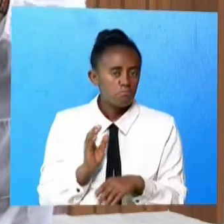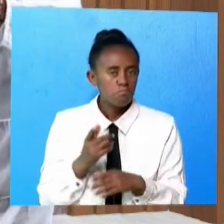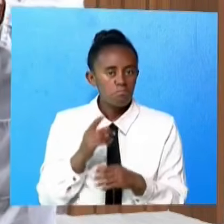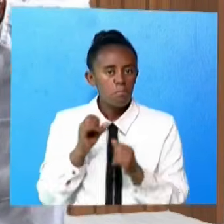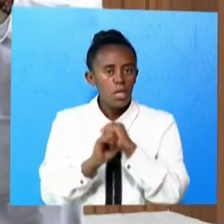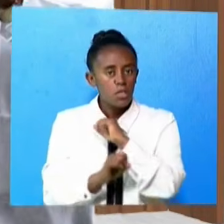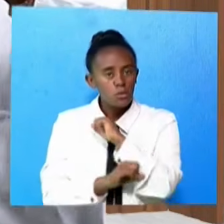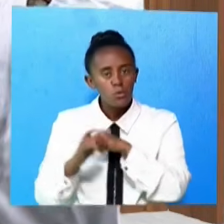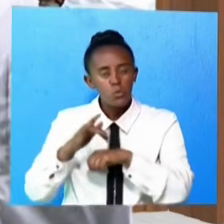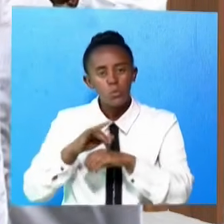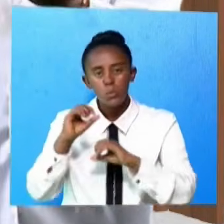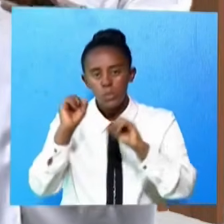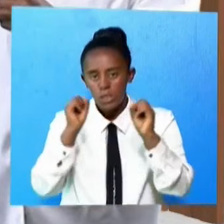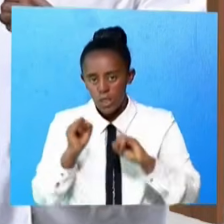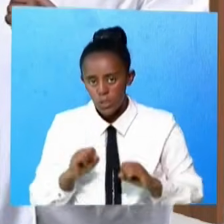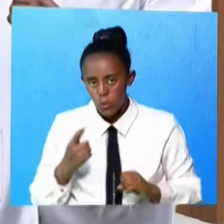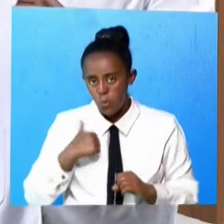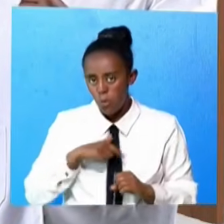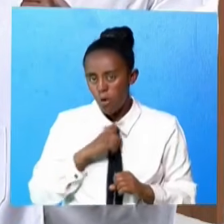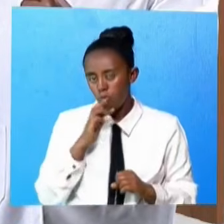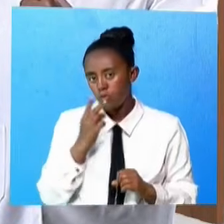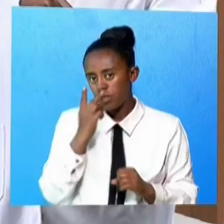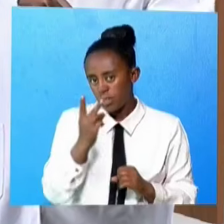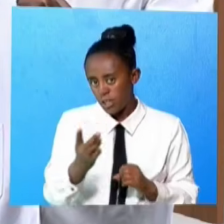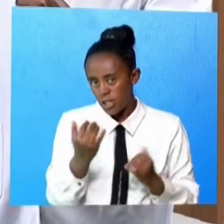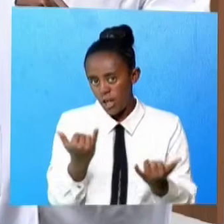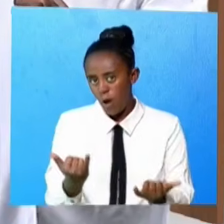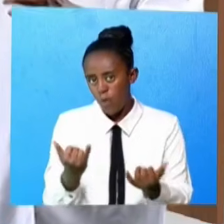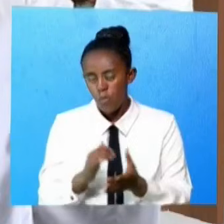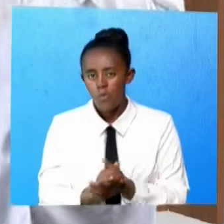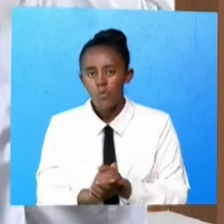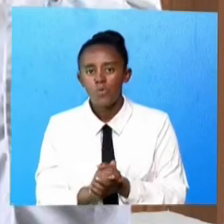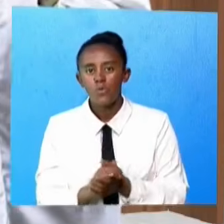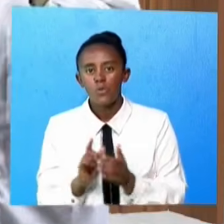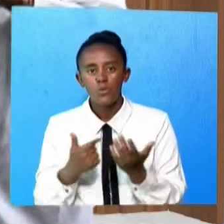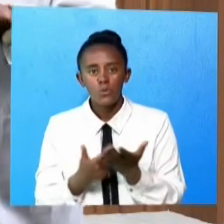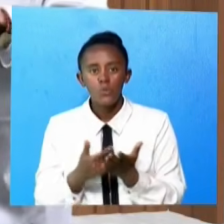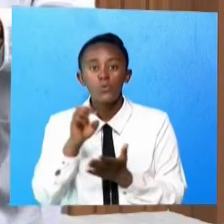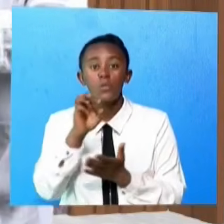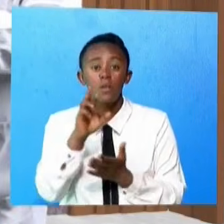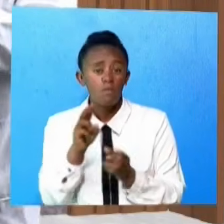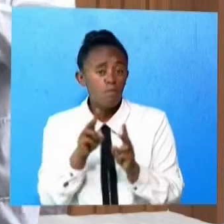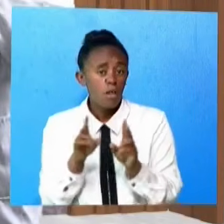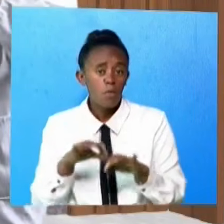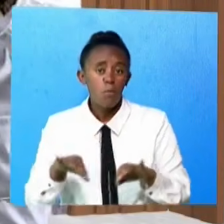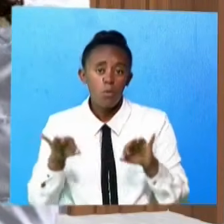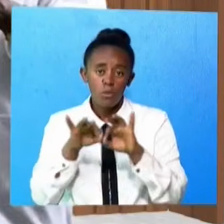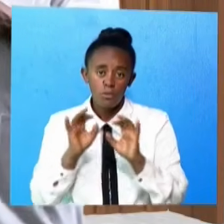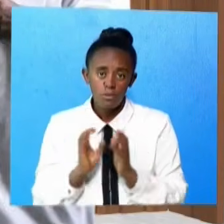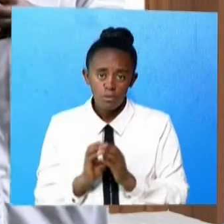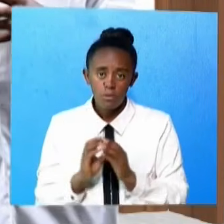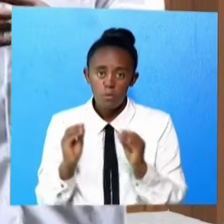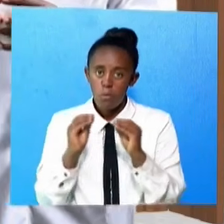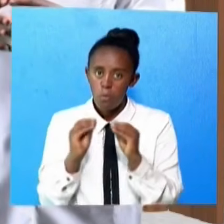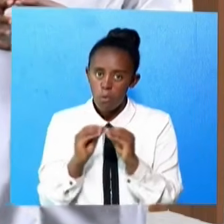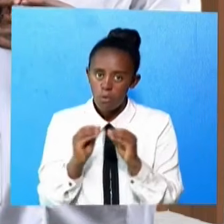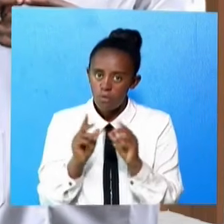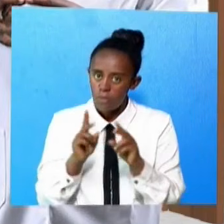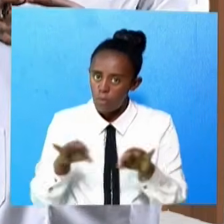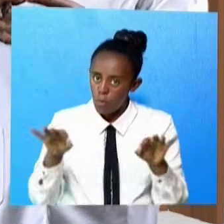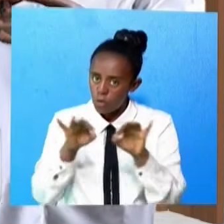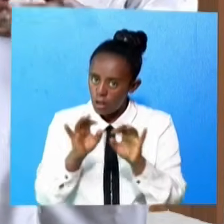on the structure that we are going to see now. So the ER are very important, the more is very